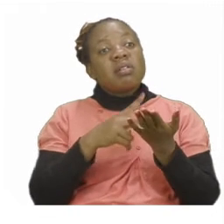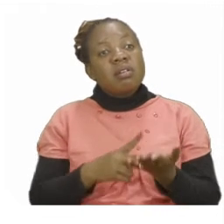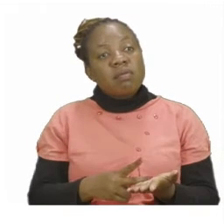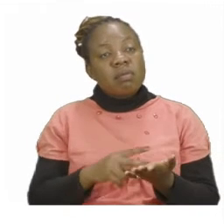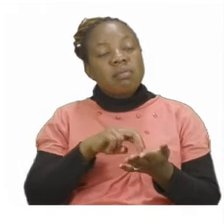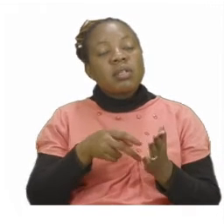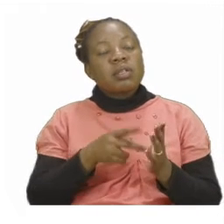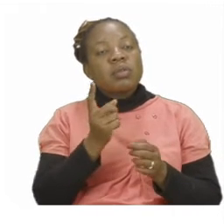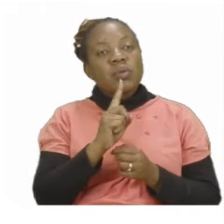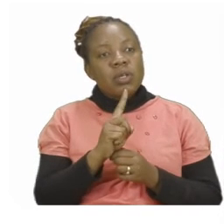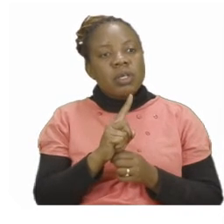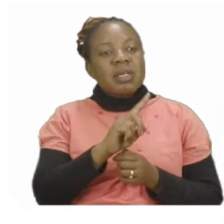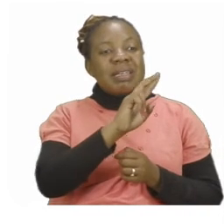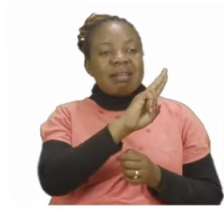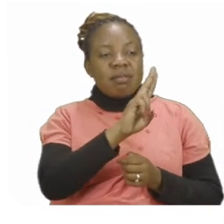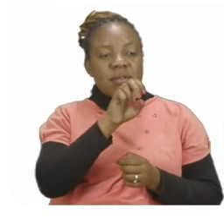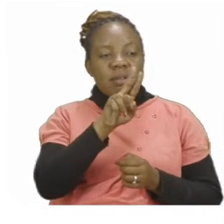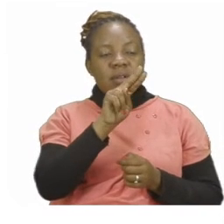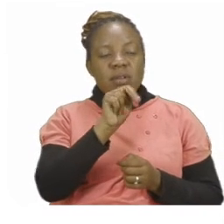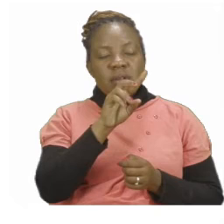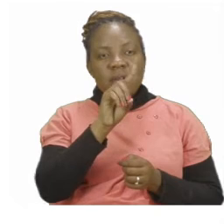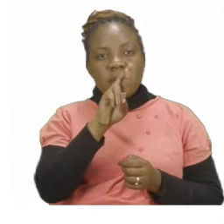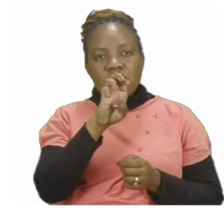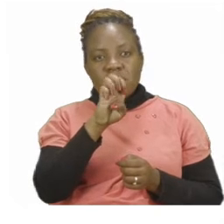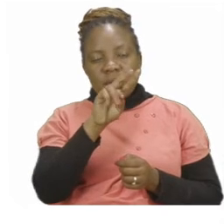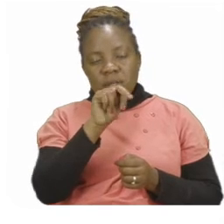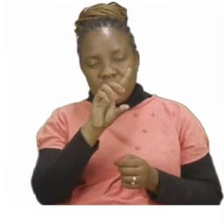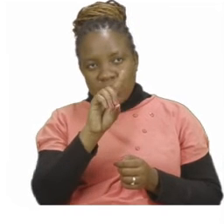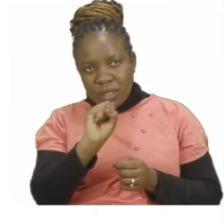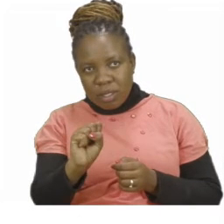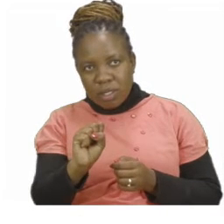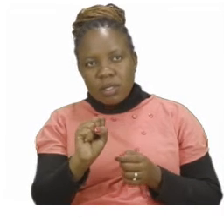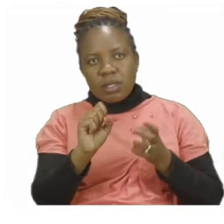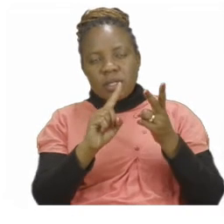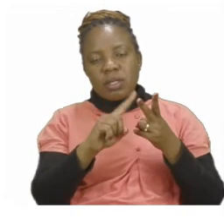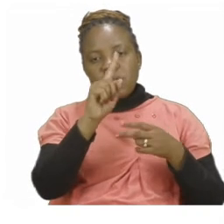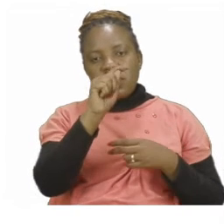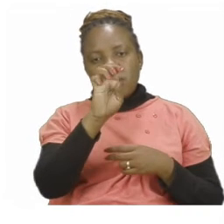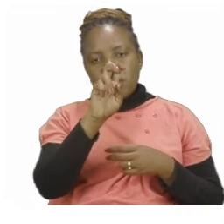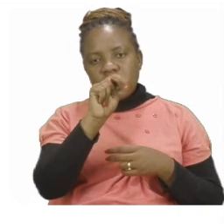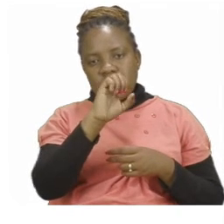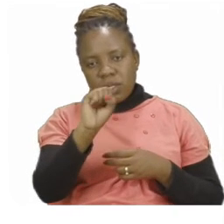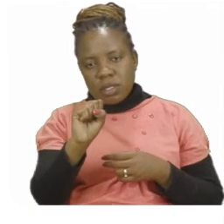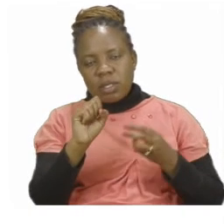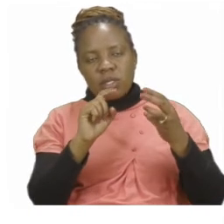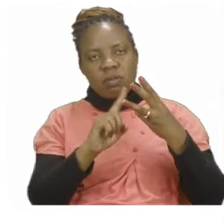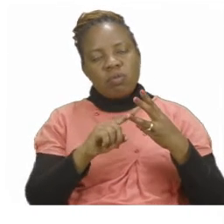hundreds, tens and units. Now the first number is the